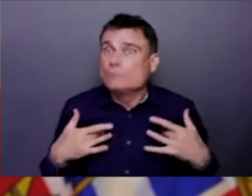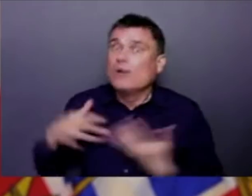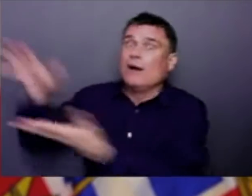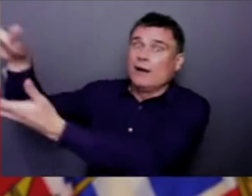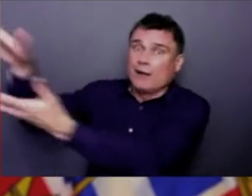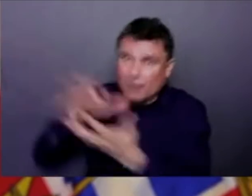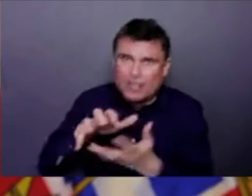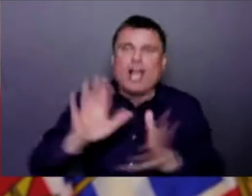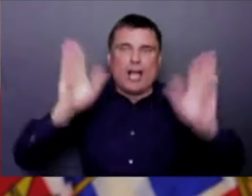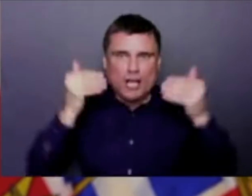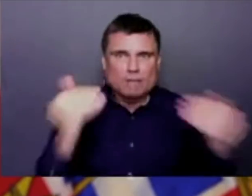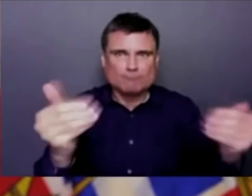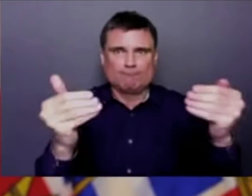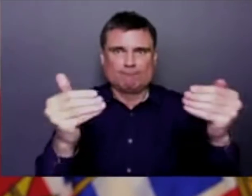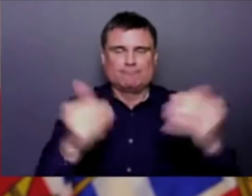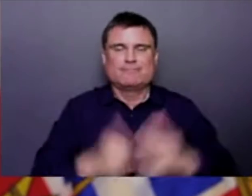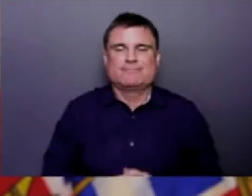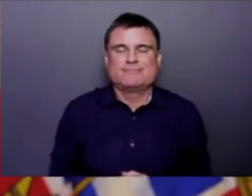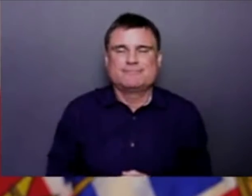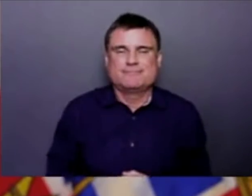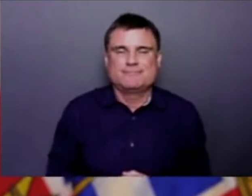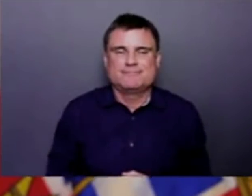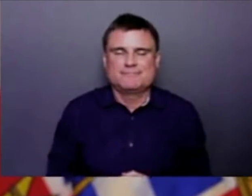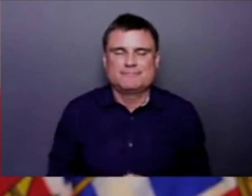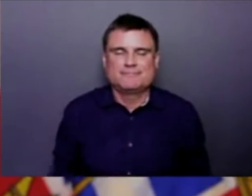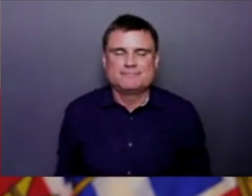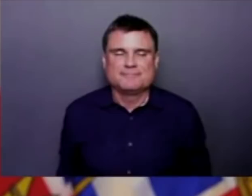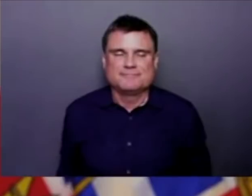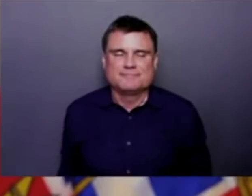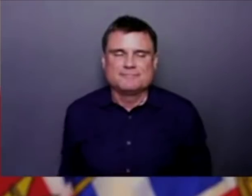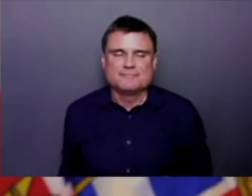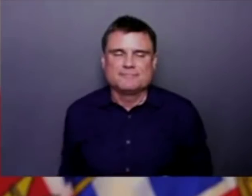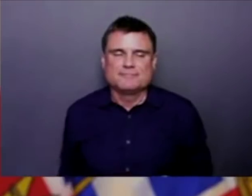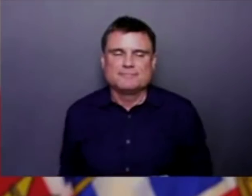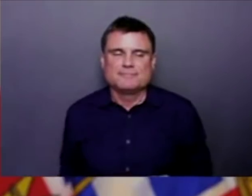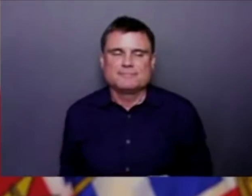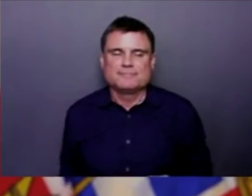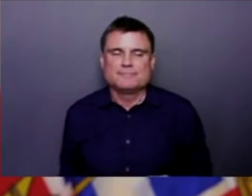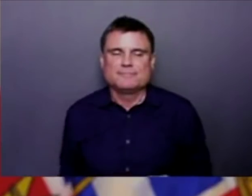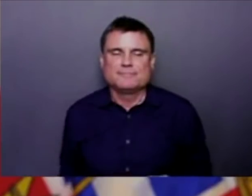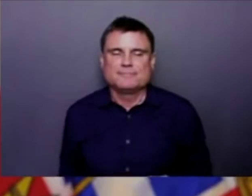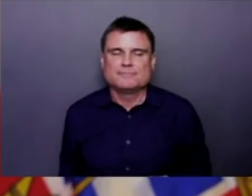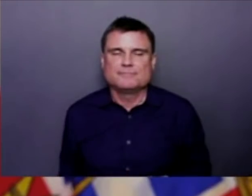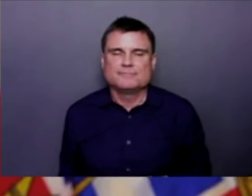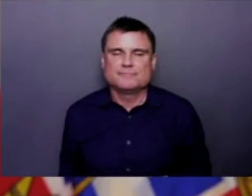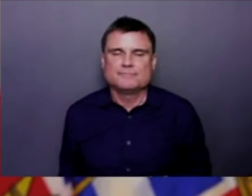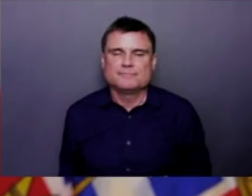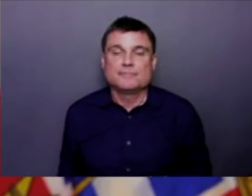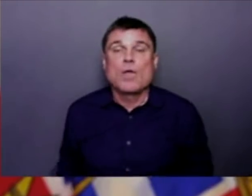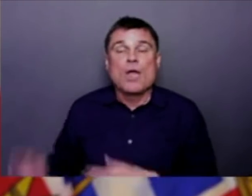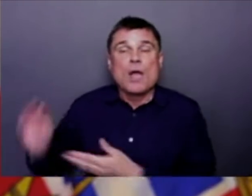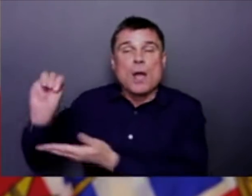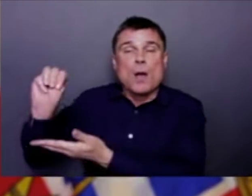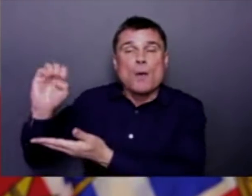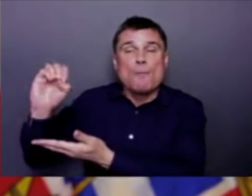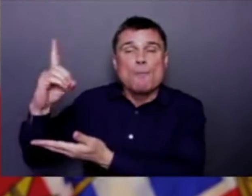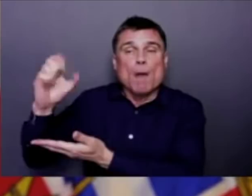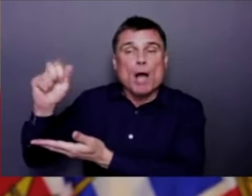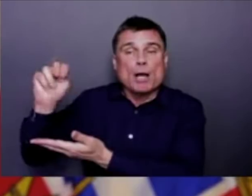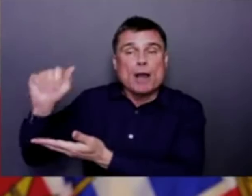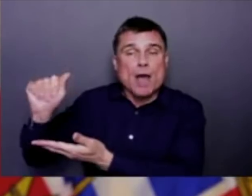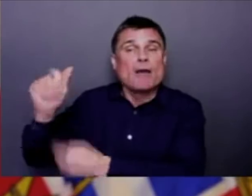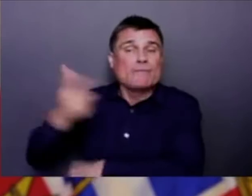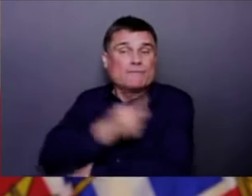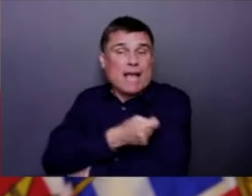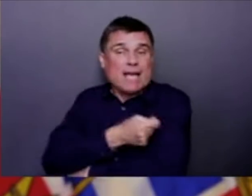As well, the Moderna vaccine will be used particularly in the north and interior and some parts of the island to be